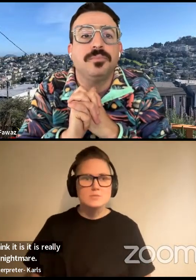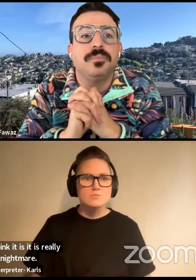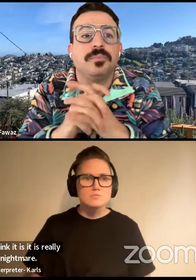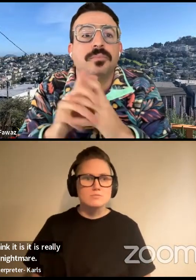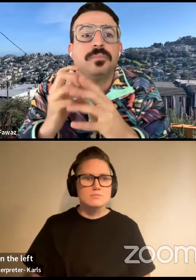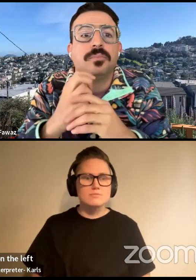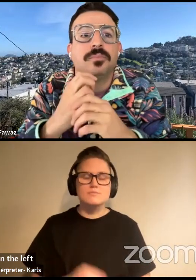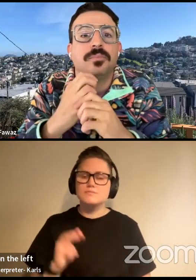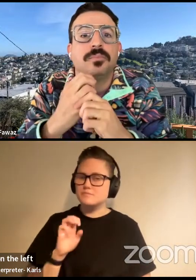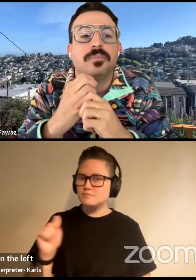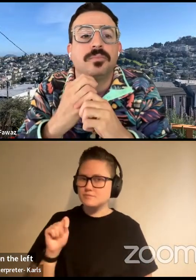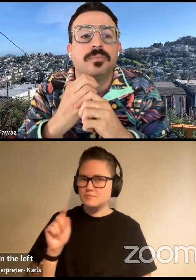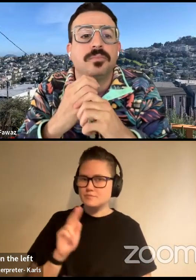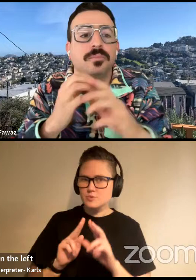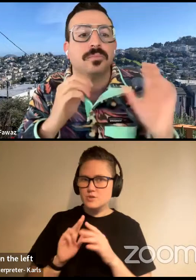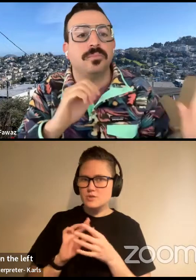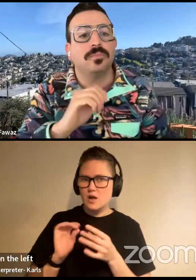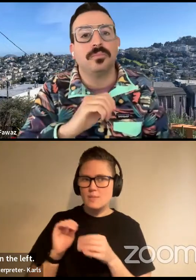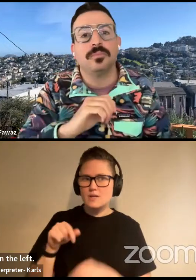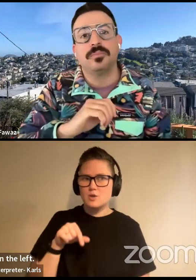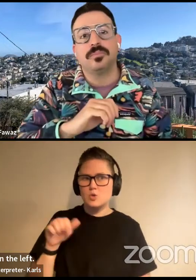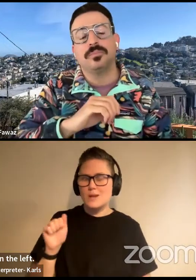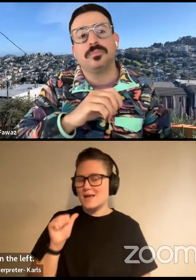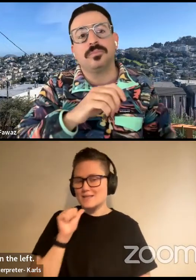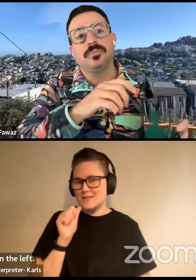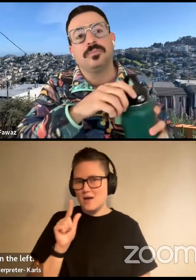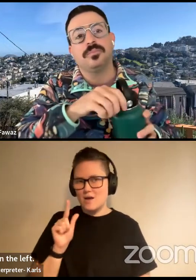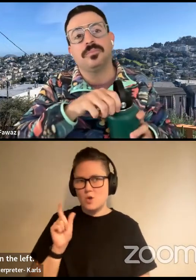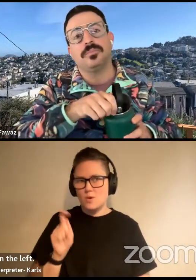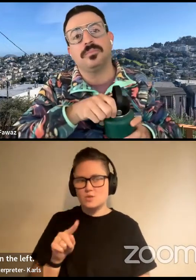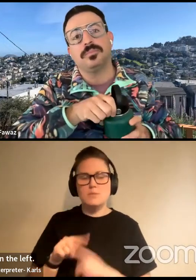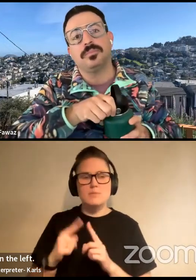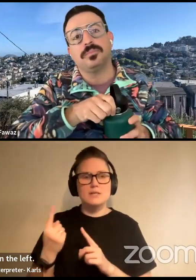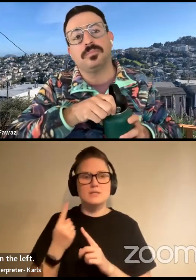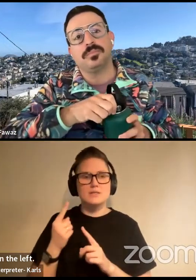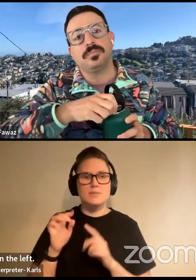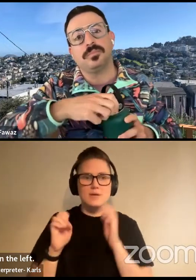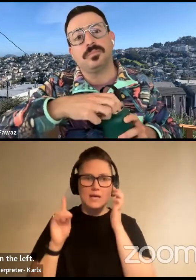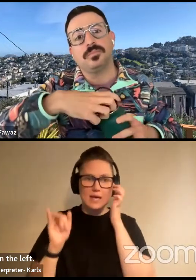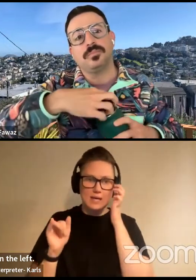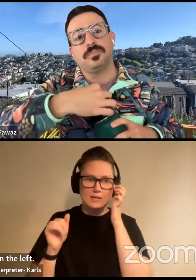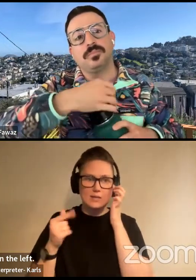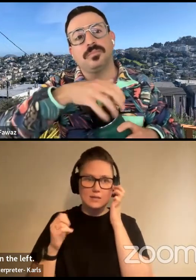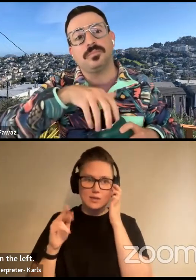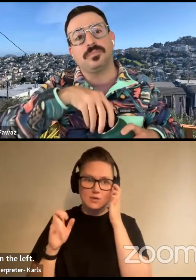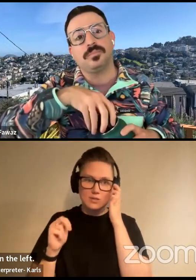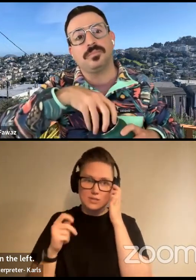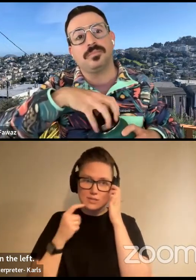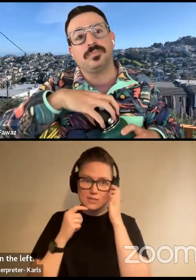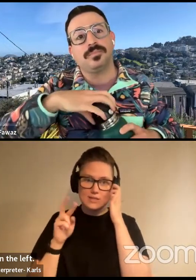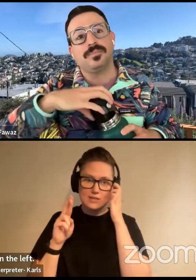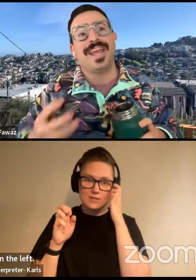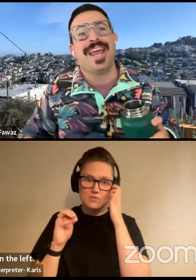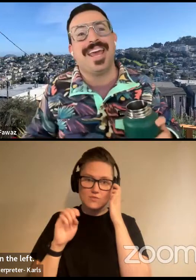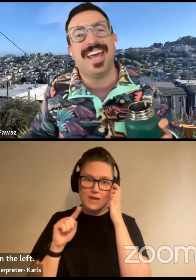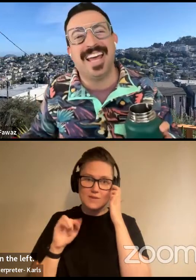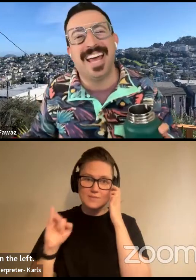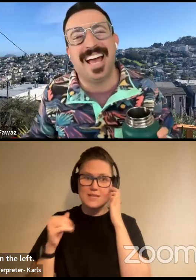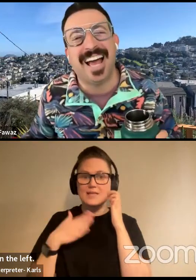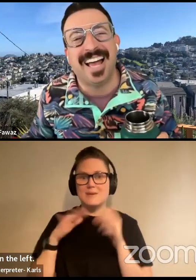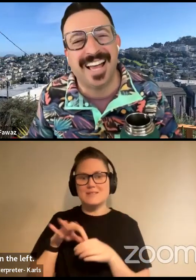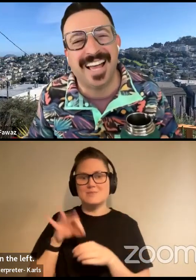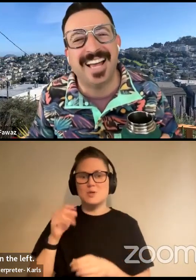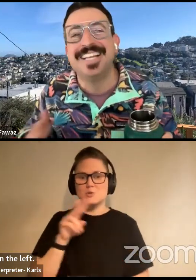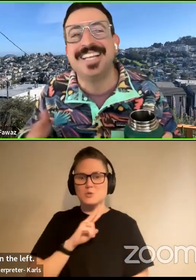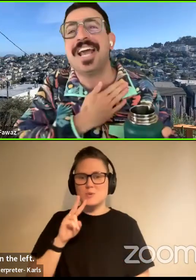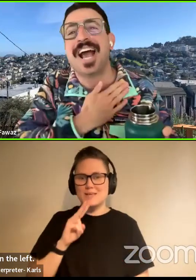There's a comment in the Q&A. This is not a question, but someone, Edney Garrison says, Ramsey is my spiritual twin. So you have a spiritual